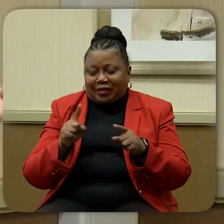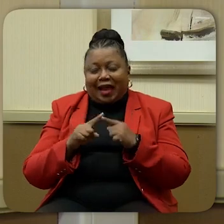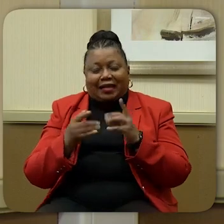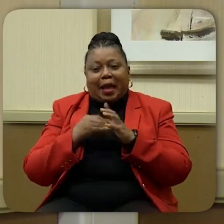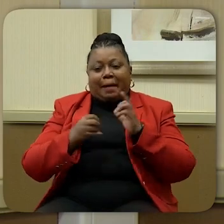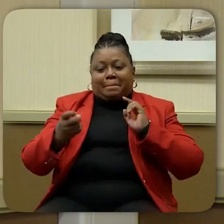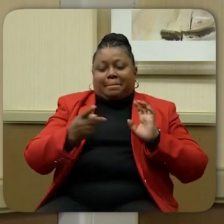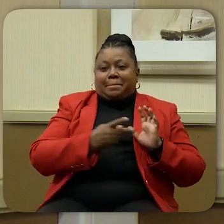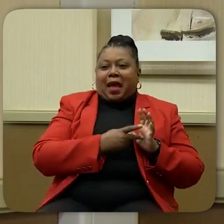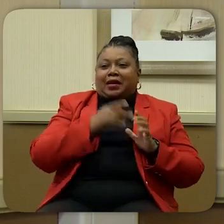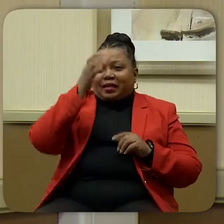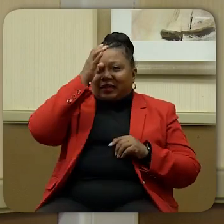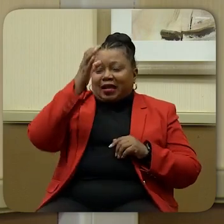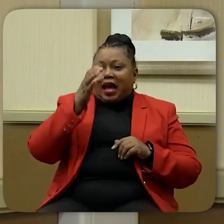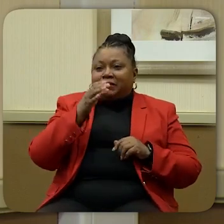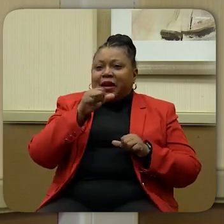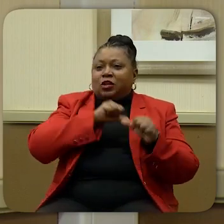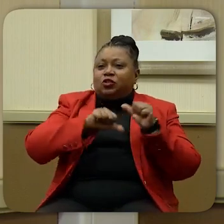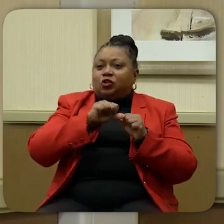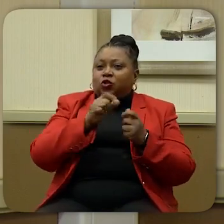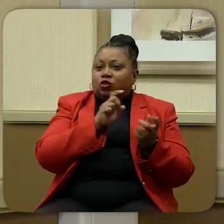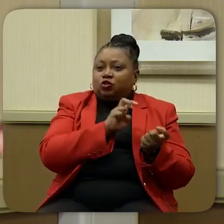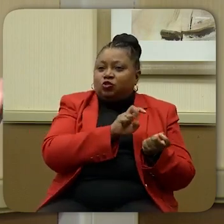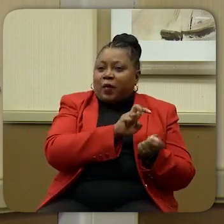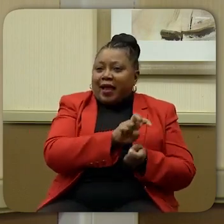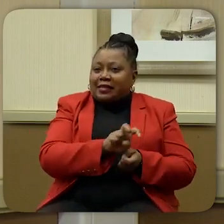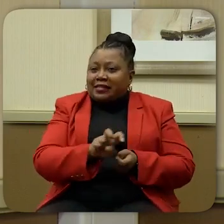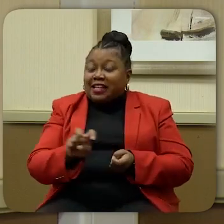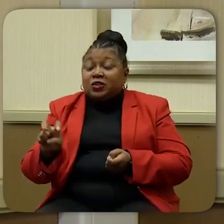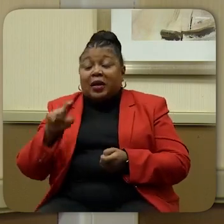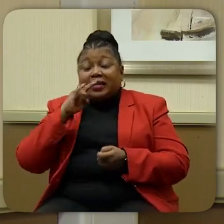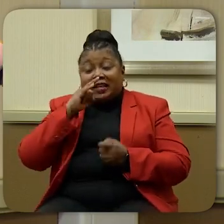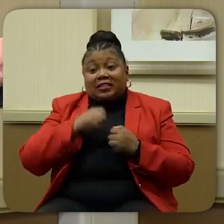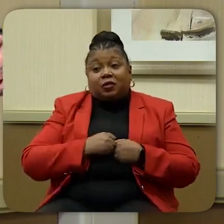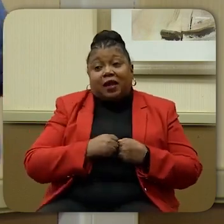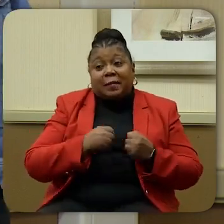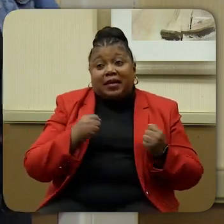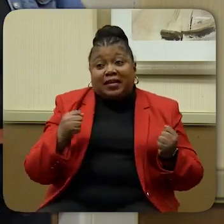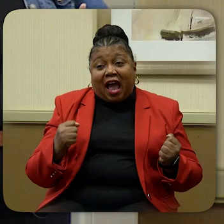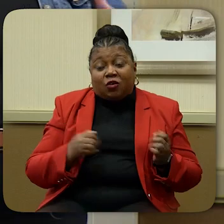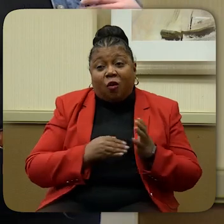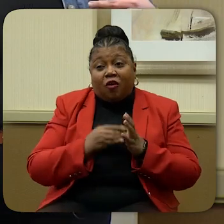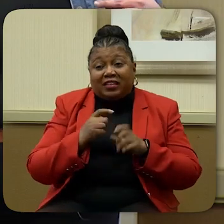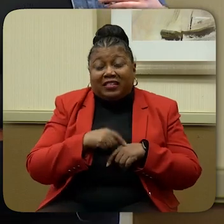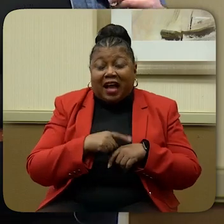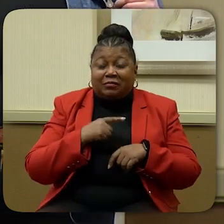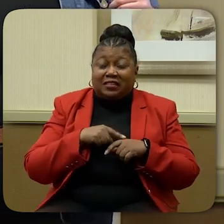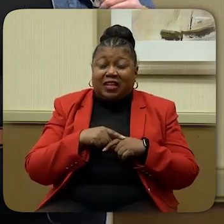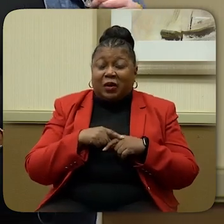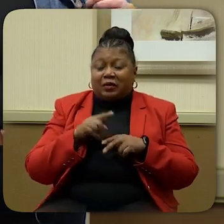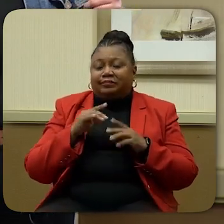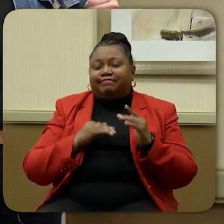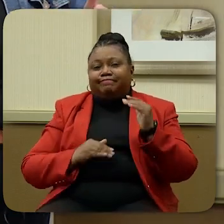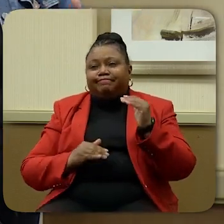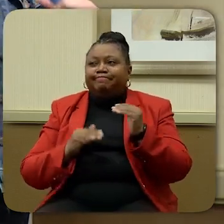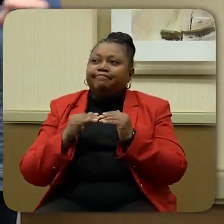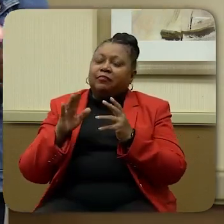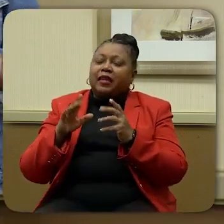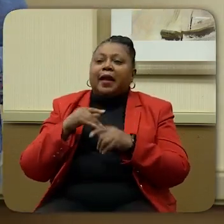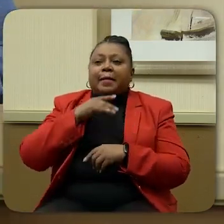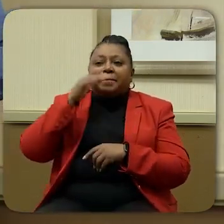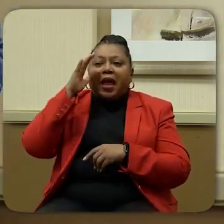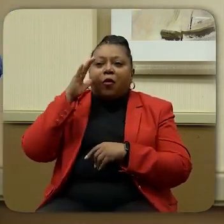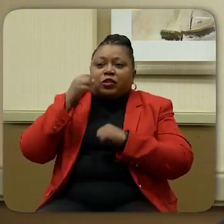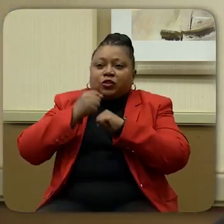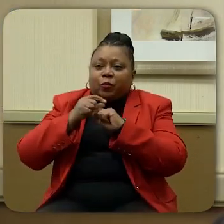again back to that concept of a social transition. So when kids are coming out, oftentimes we're linking them up to a